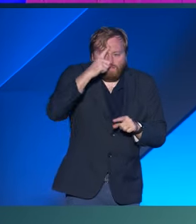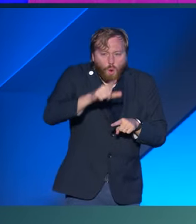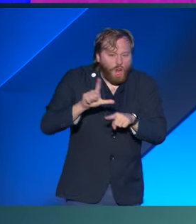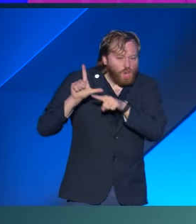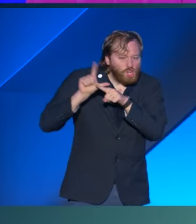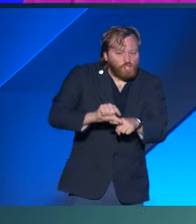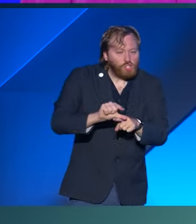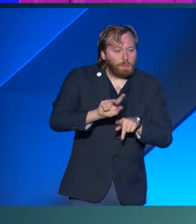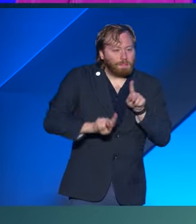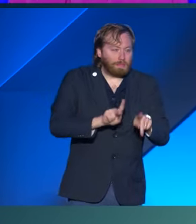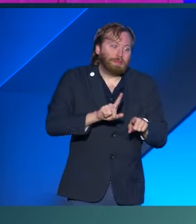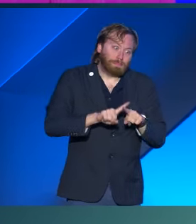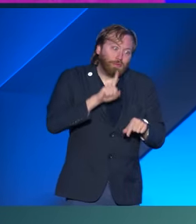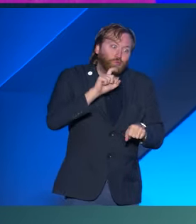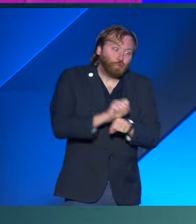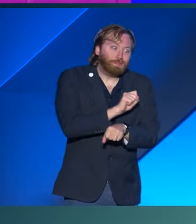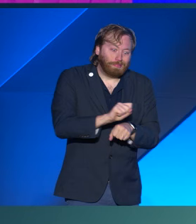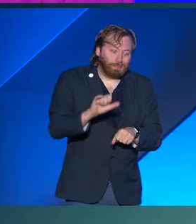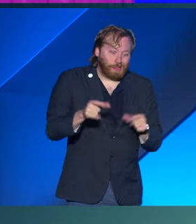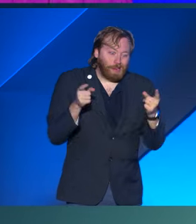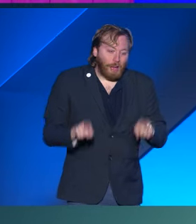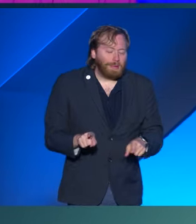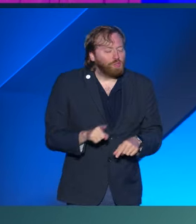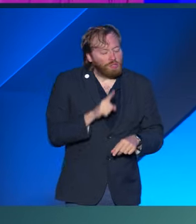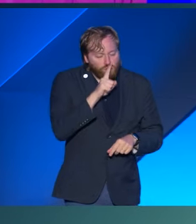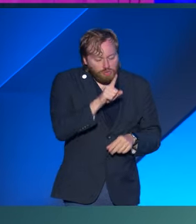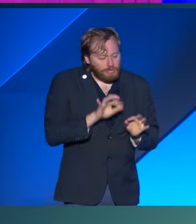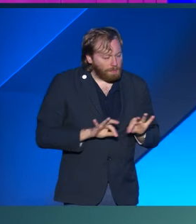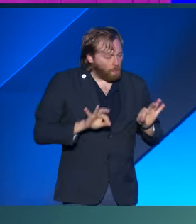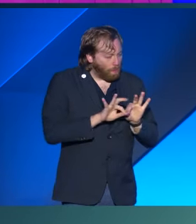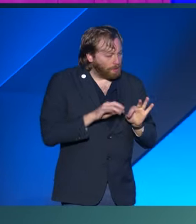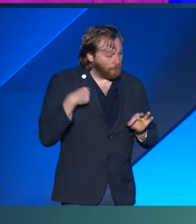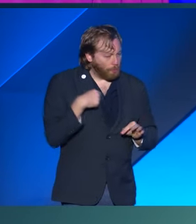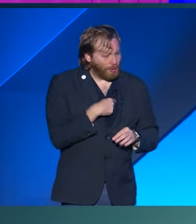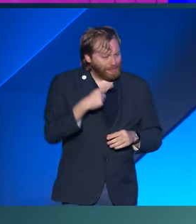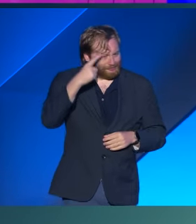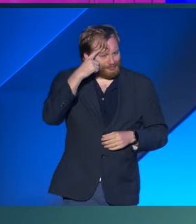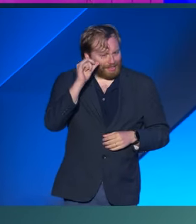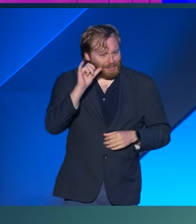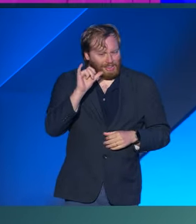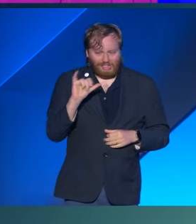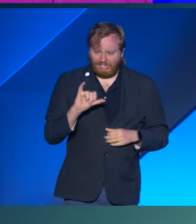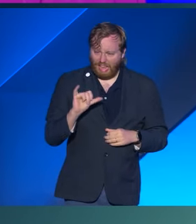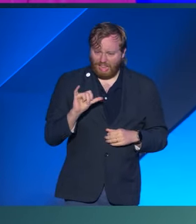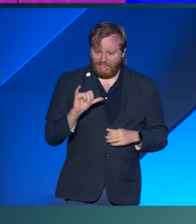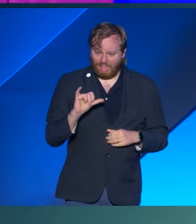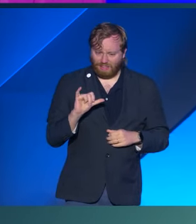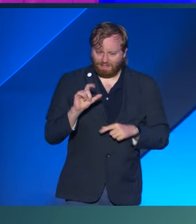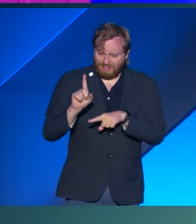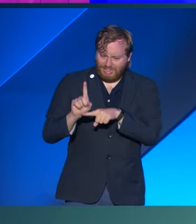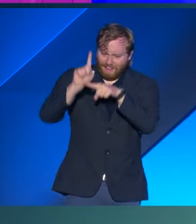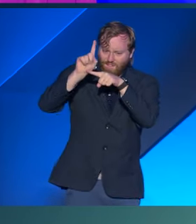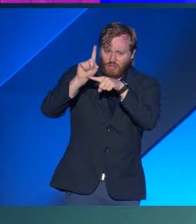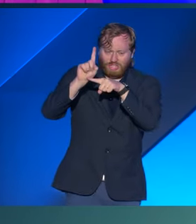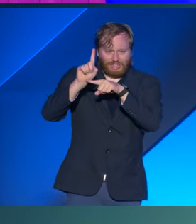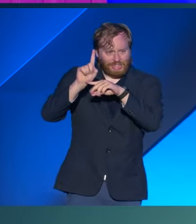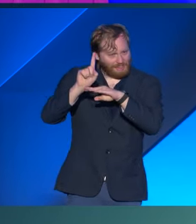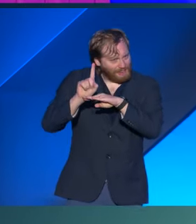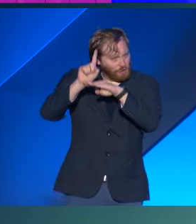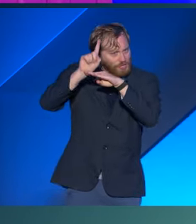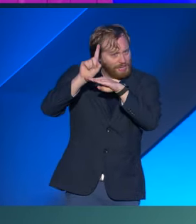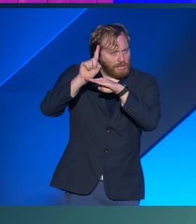What truly matters is that we start to treat it like a superpower instead of another four-letter